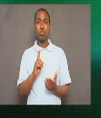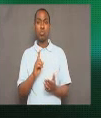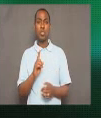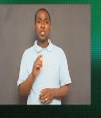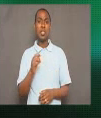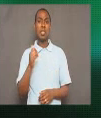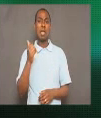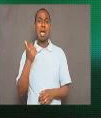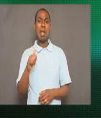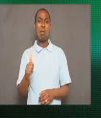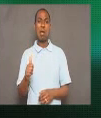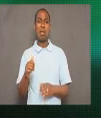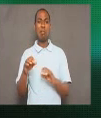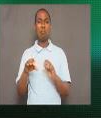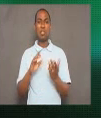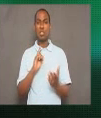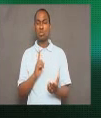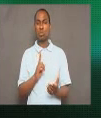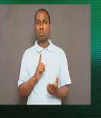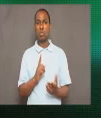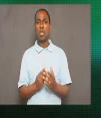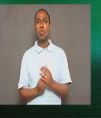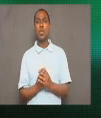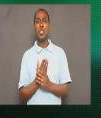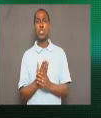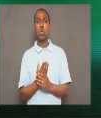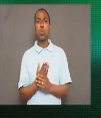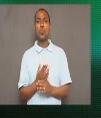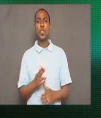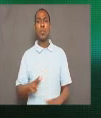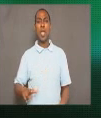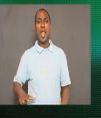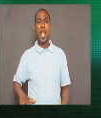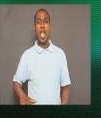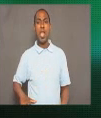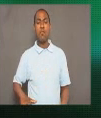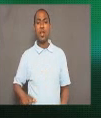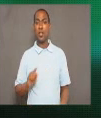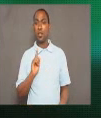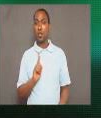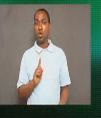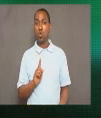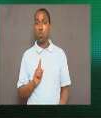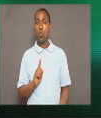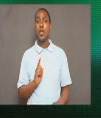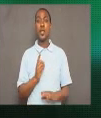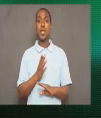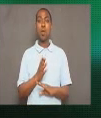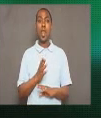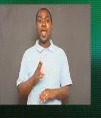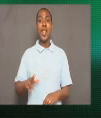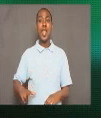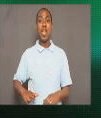It is produced in the liver and stored in the gallbladder until it is